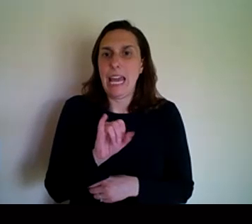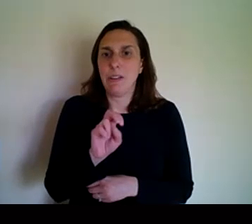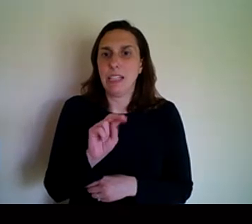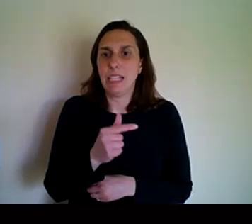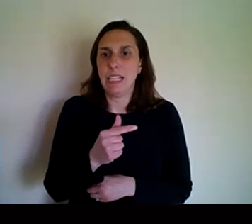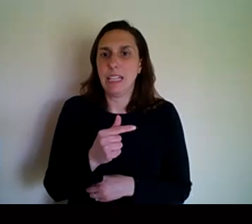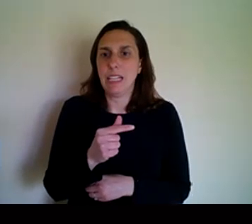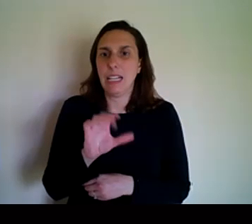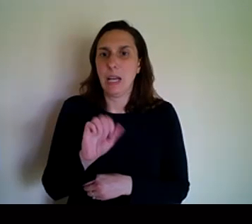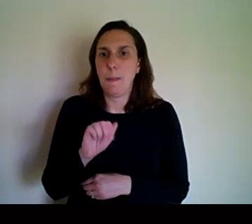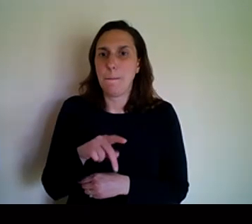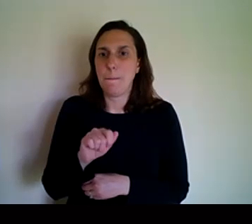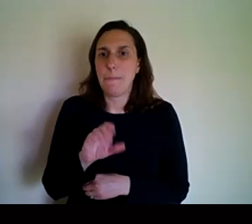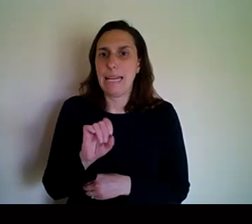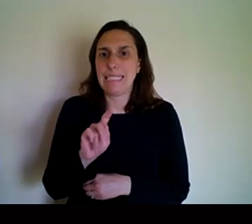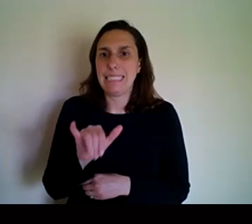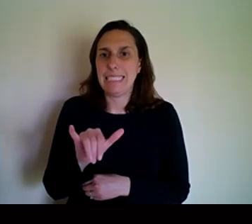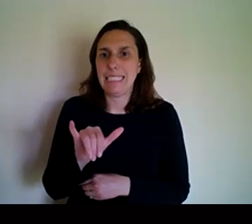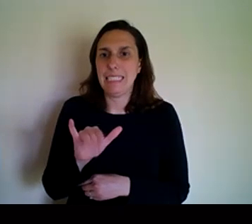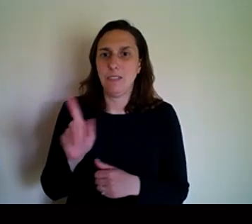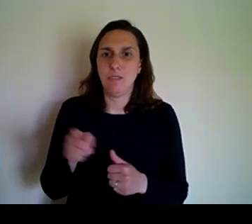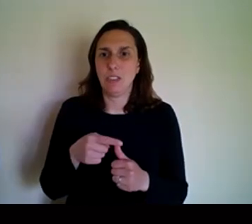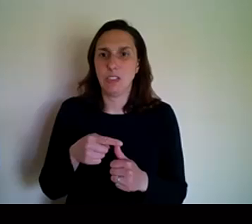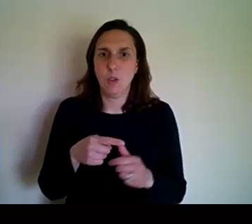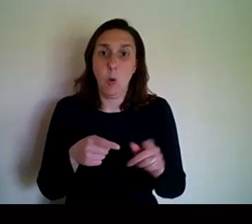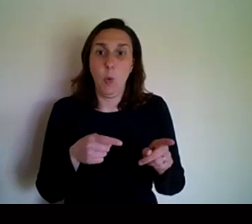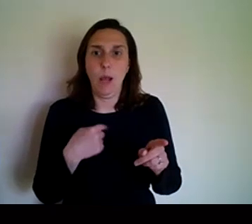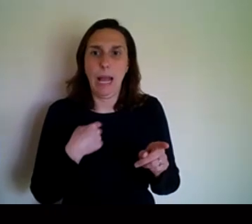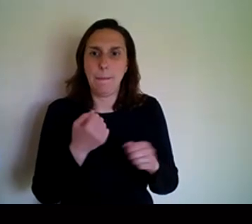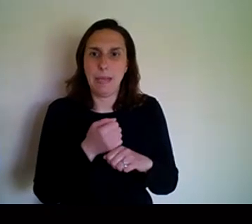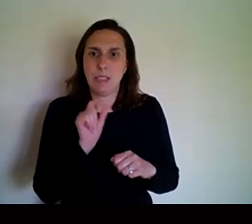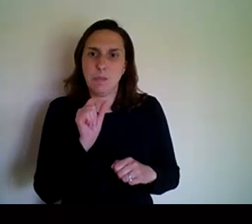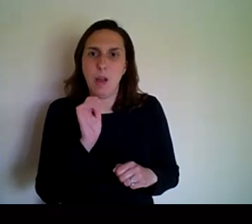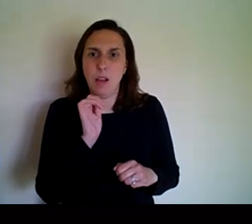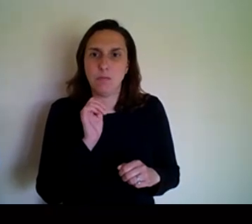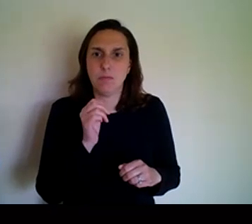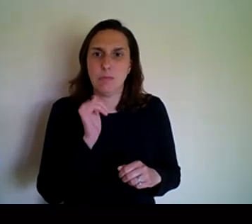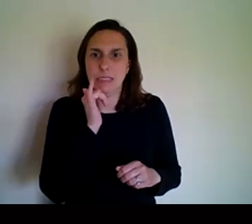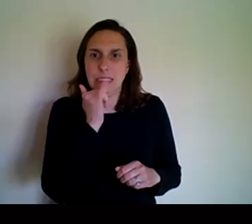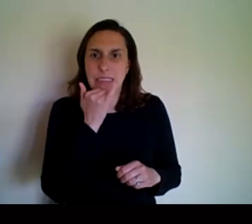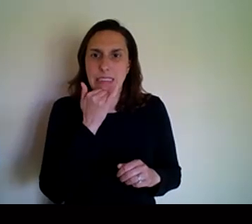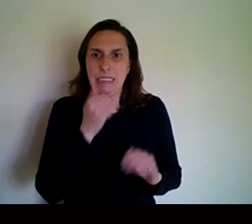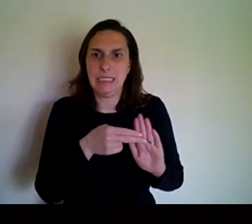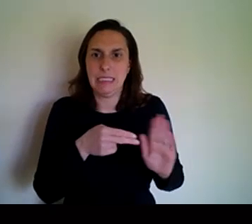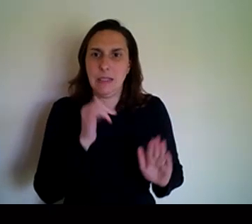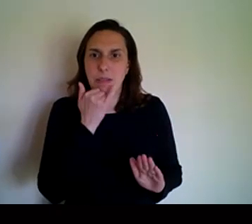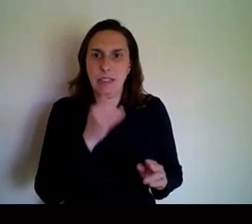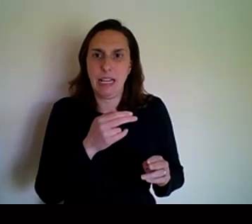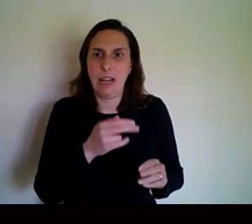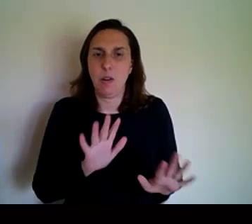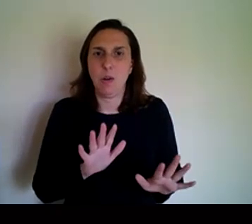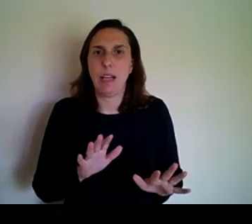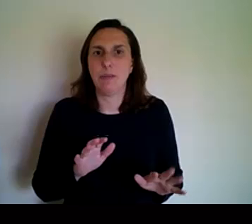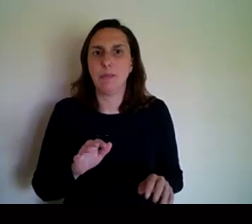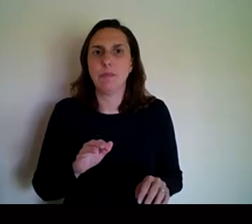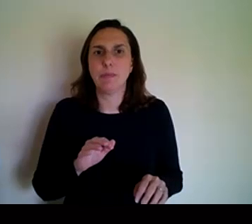if I made a small nomenclature error. This is an x, this is t as time goes on. So let me